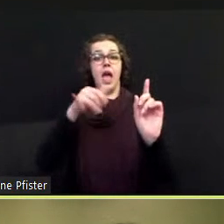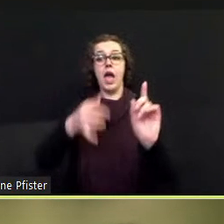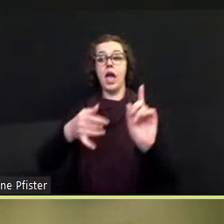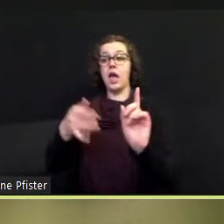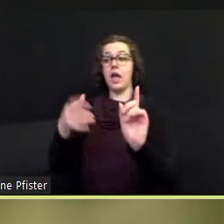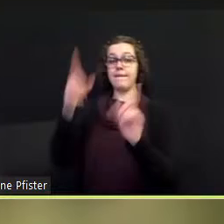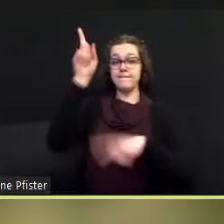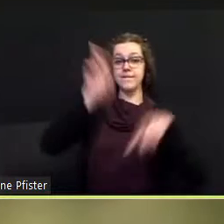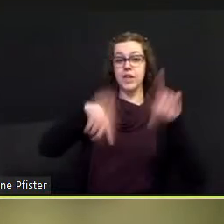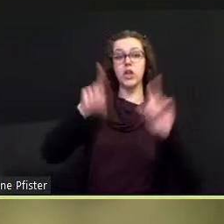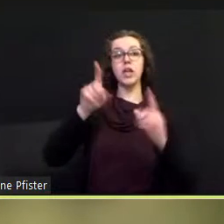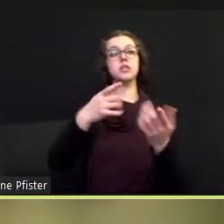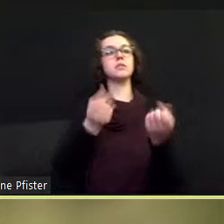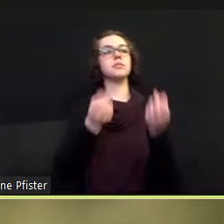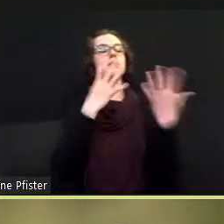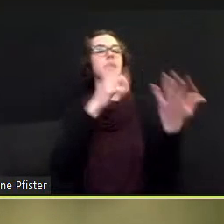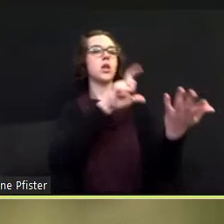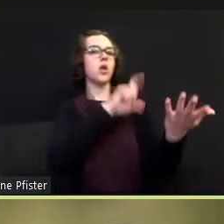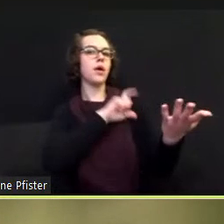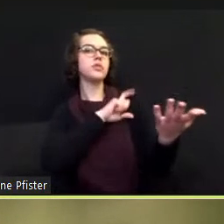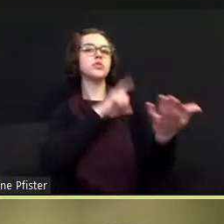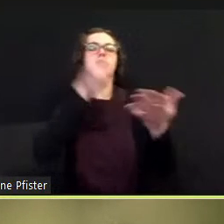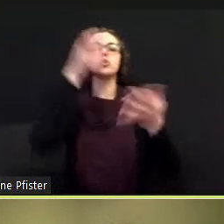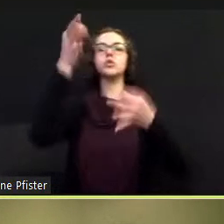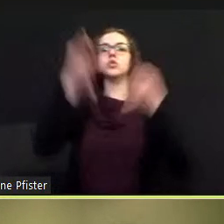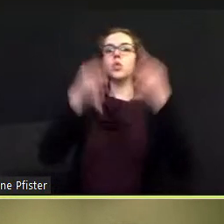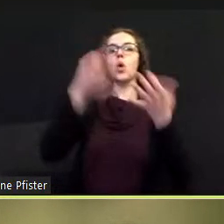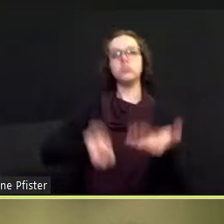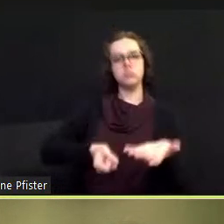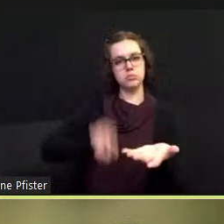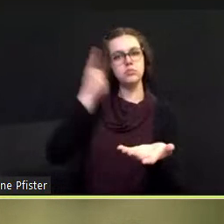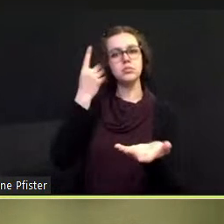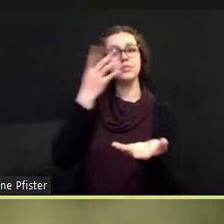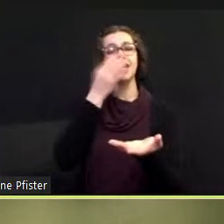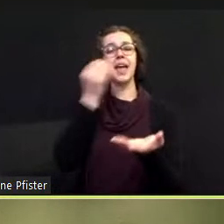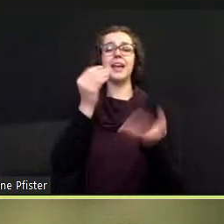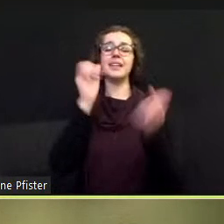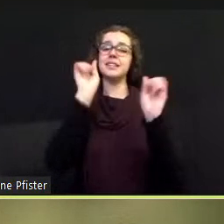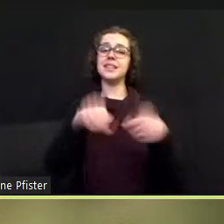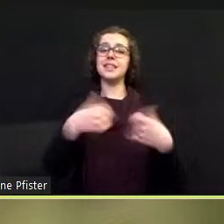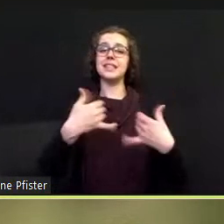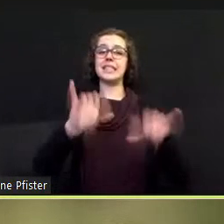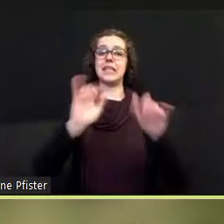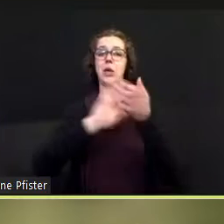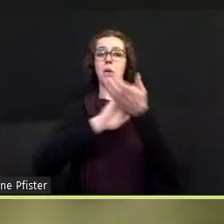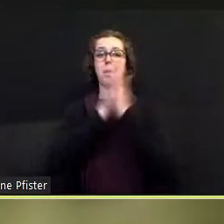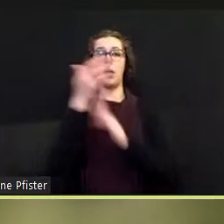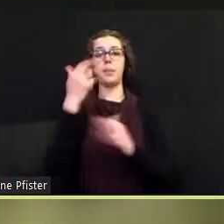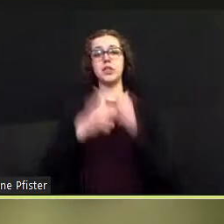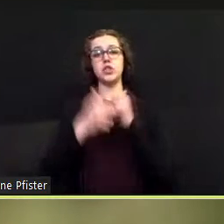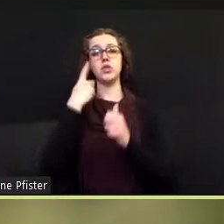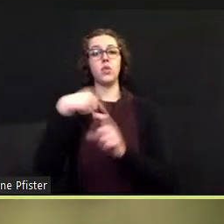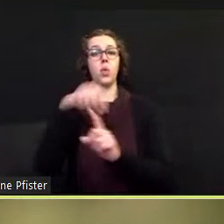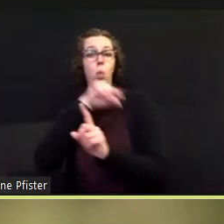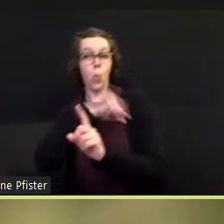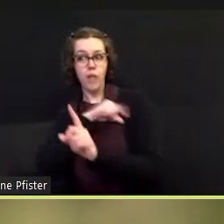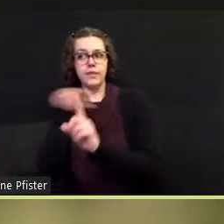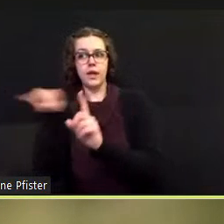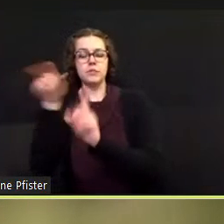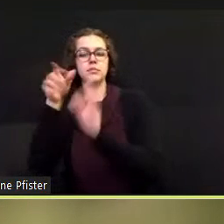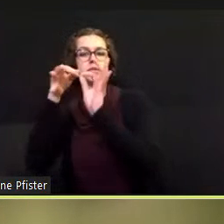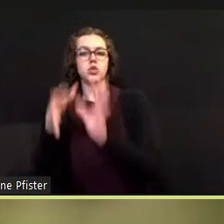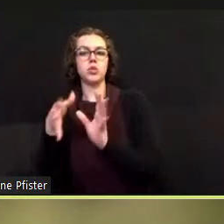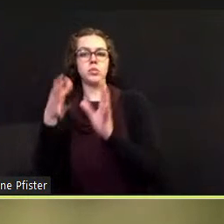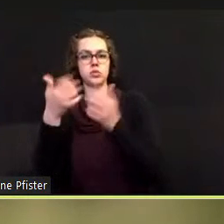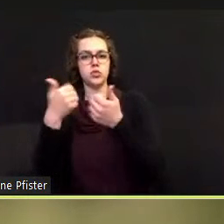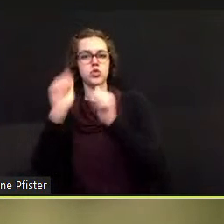legal system, and can be an issue even for qualified interpreters as they're trying to provide accommodations. As a result of this,